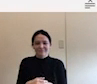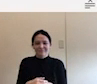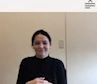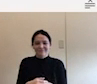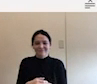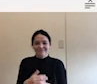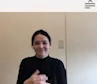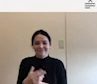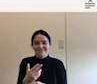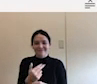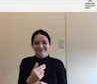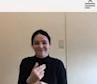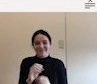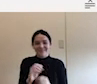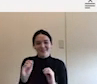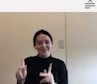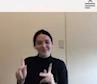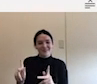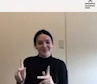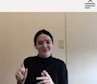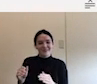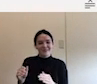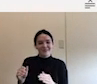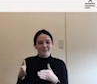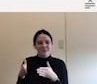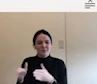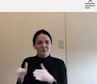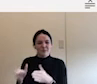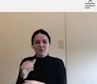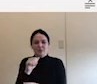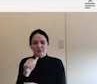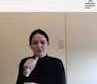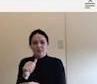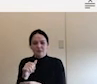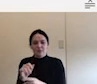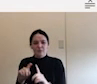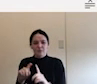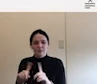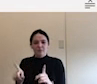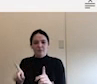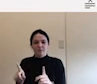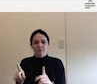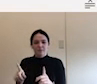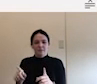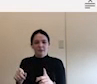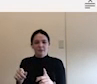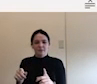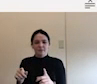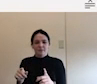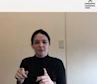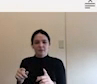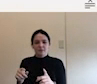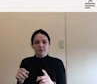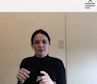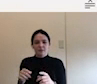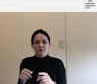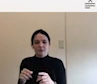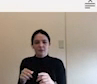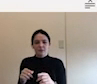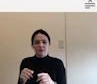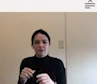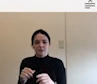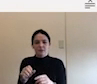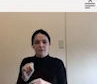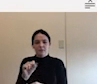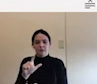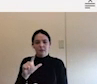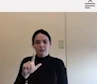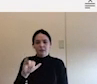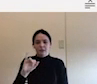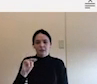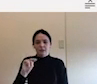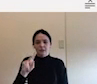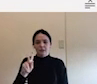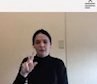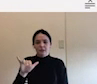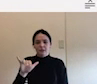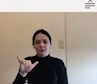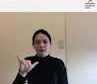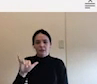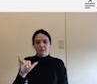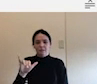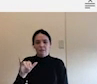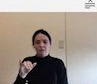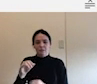Okay, I didn't push it, but all I did was I made the slinkies go closer because there was a huge, there's a lot of gap between these